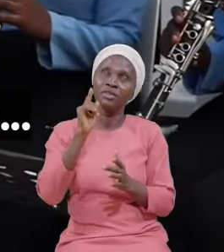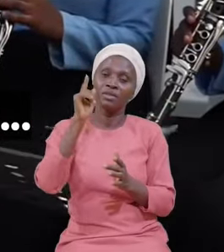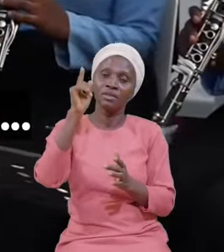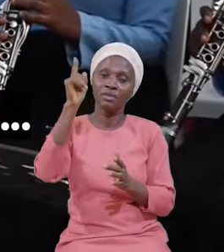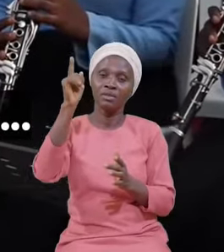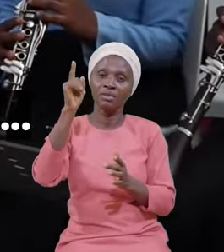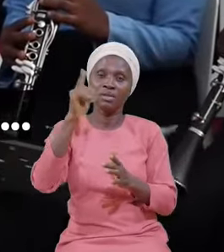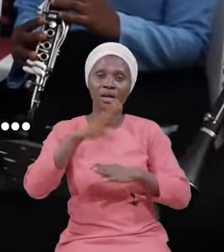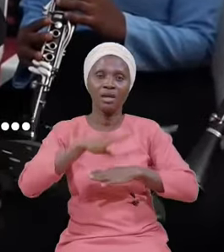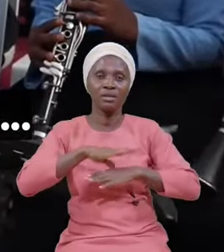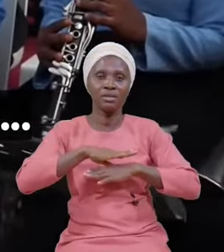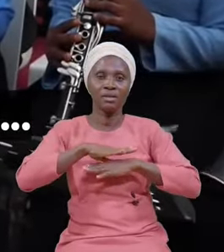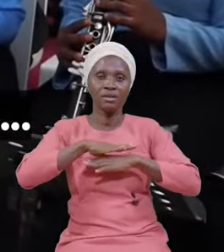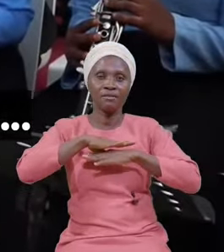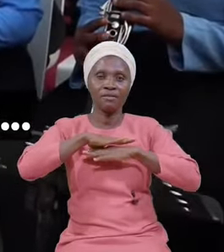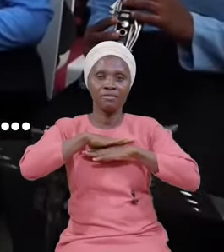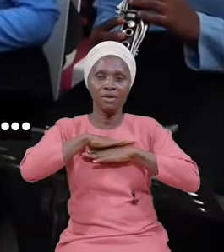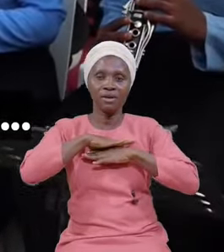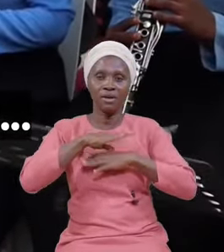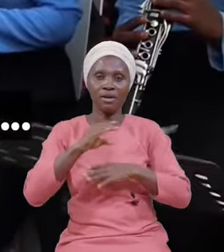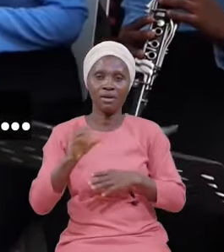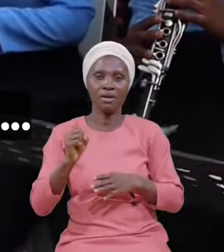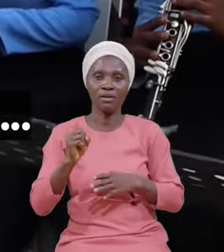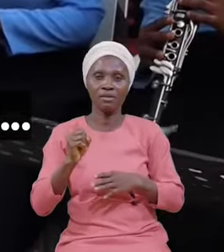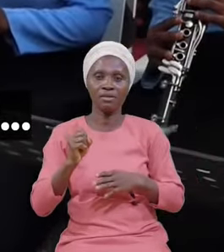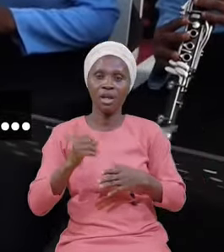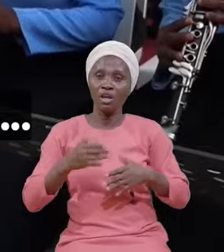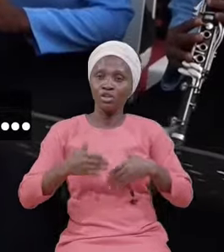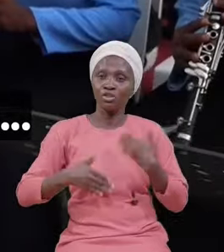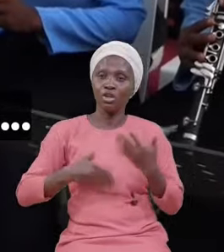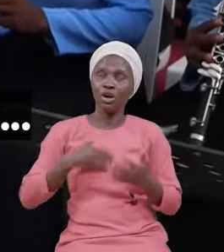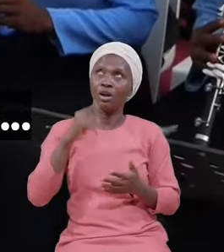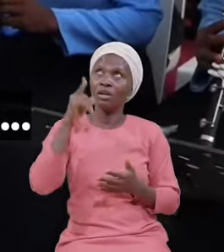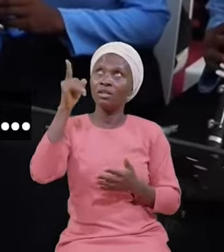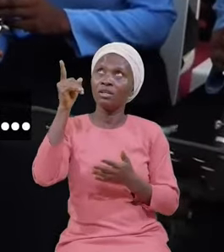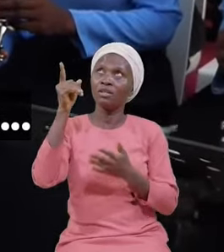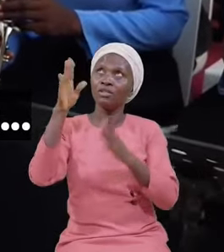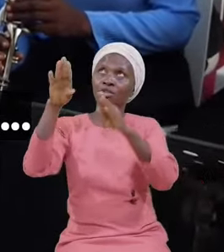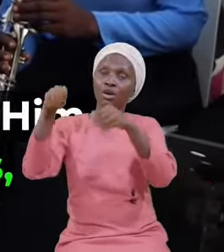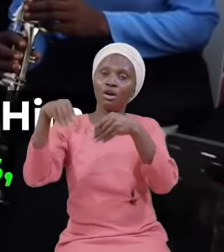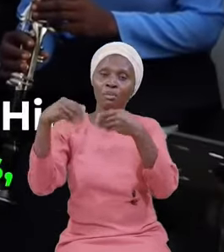he satisfies Joy